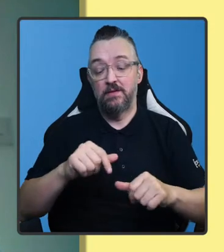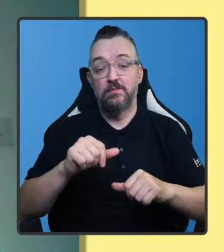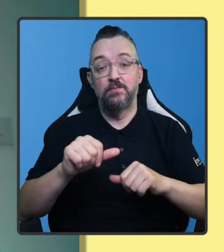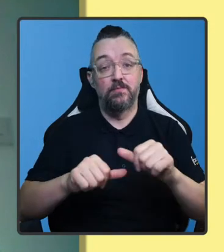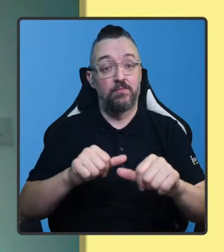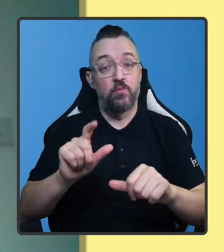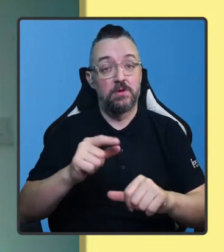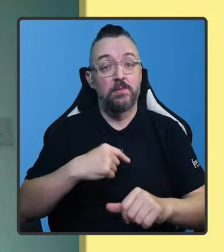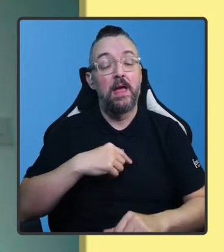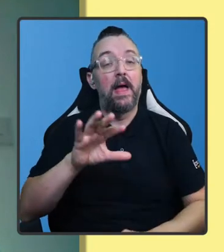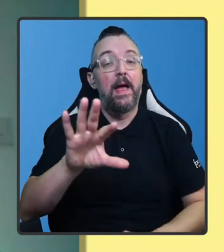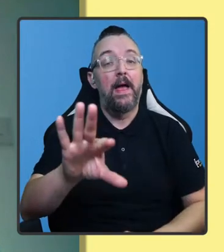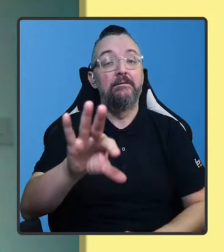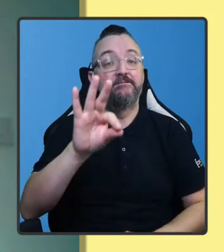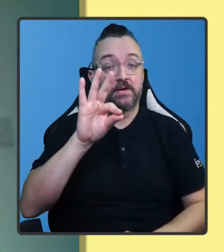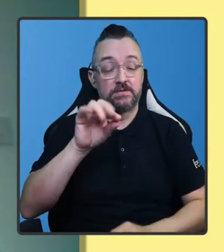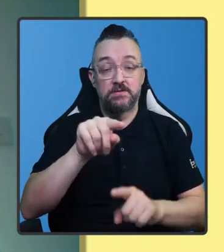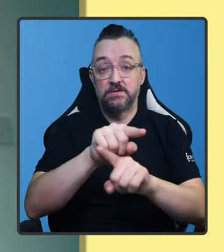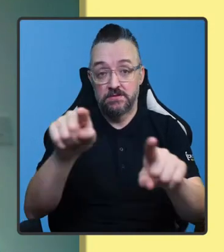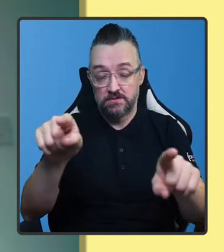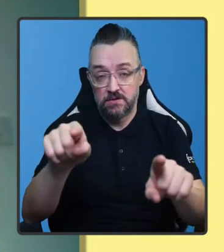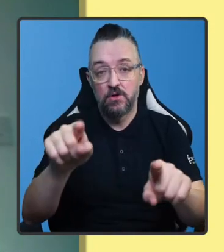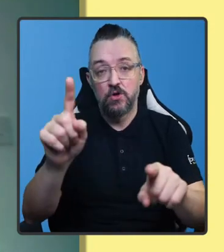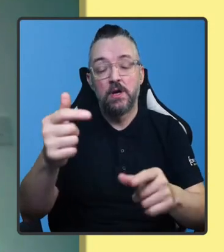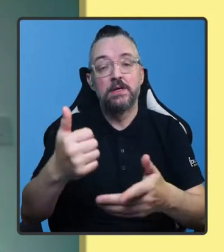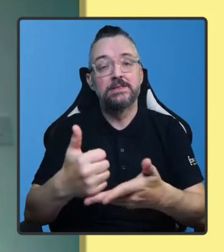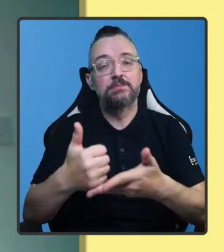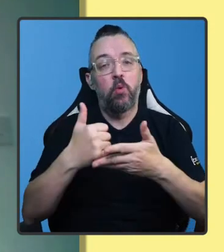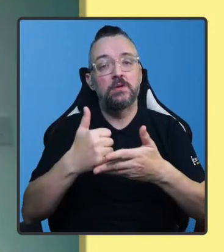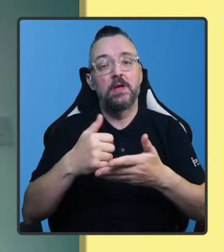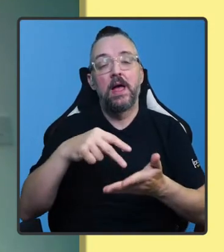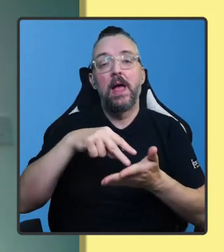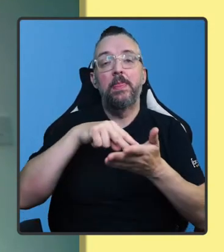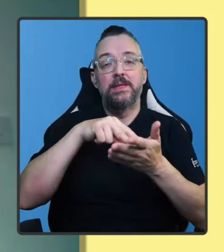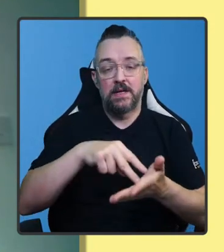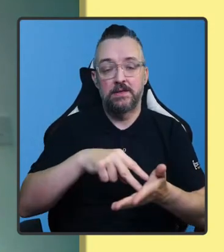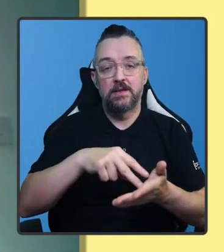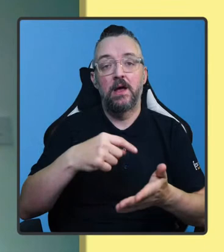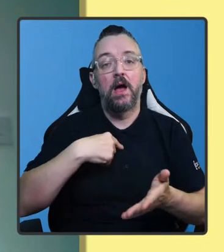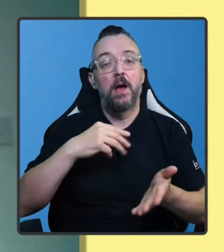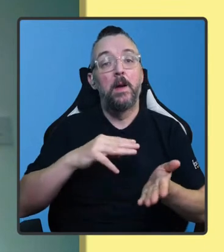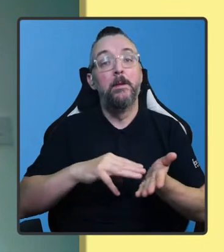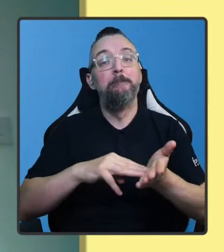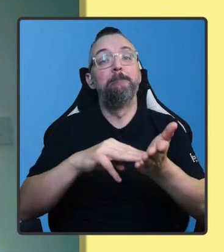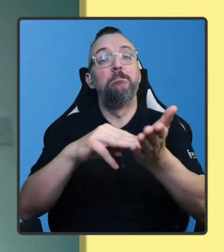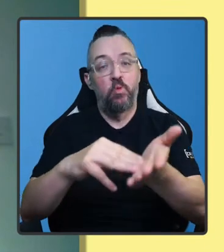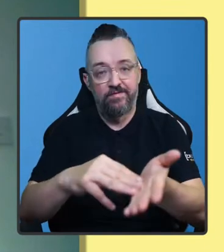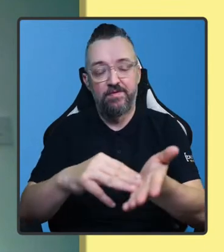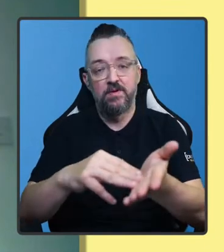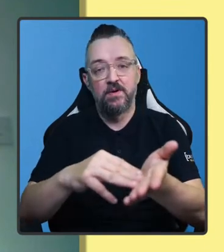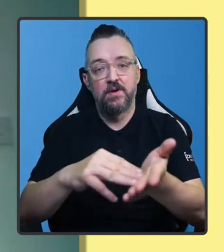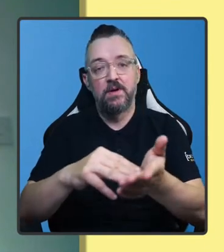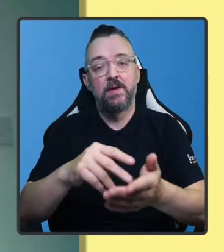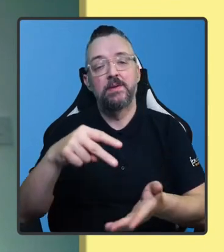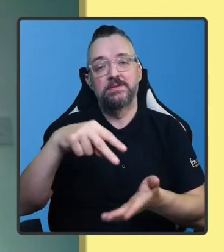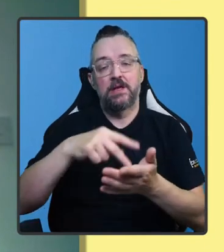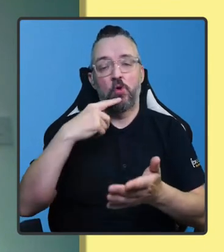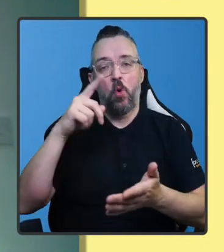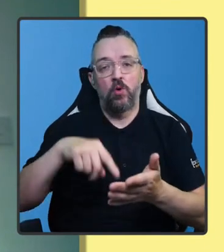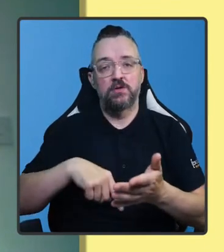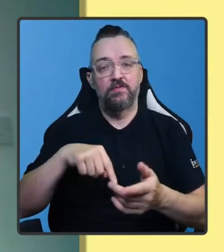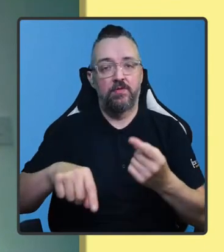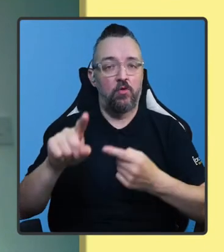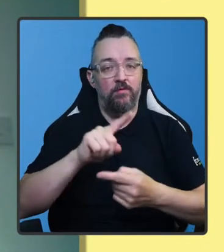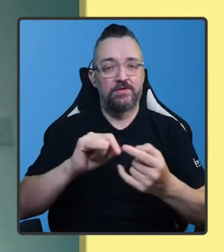to support the standing orders. I move the standing orders for this conference of the SNP.